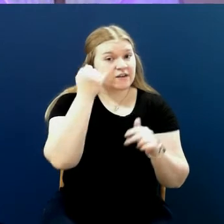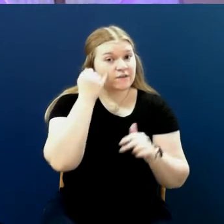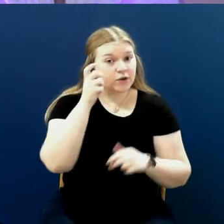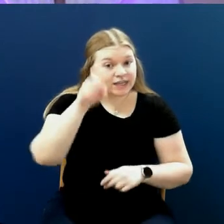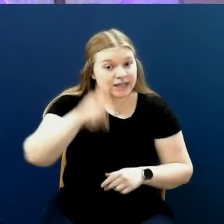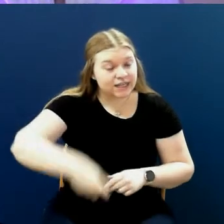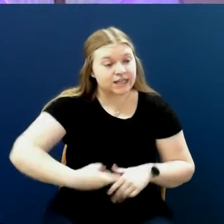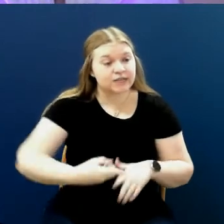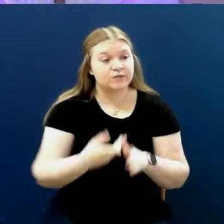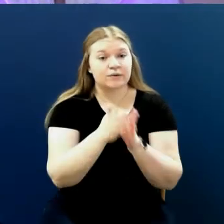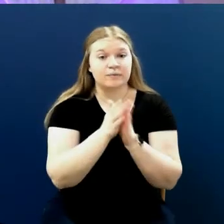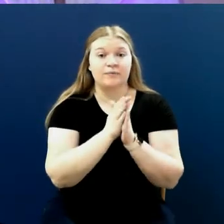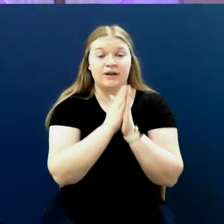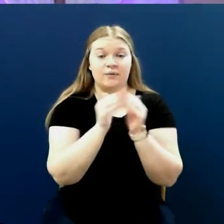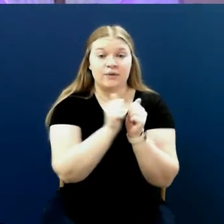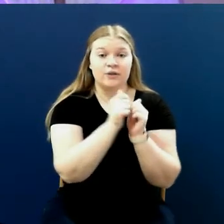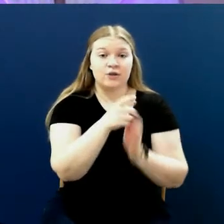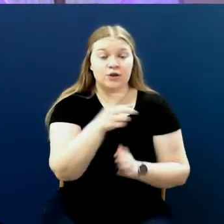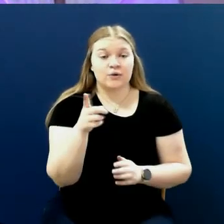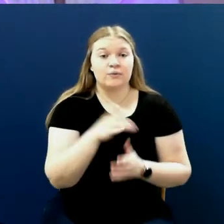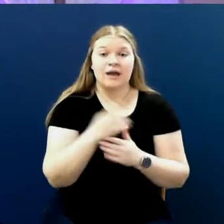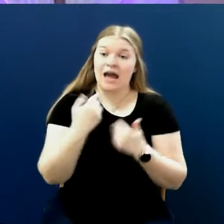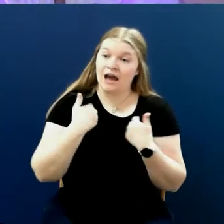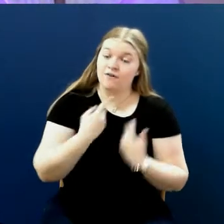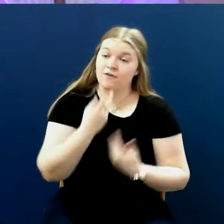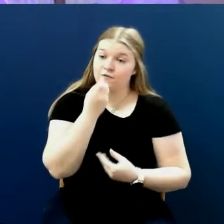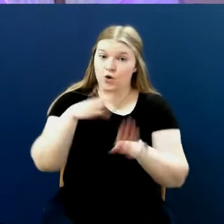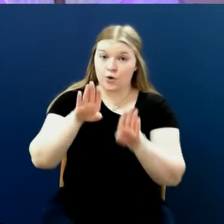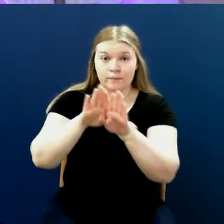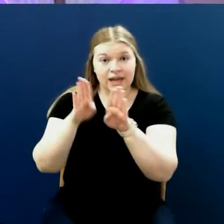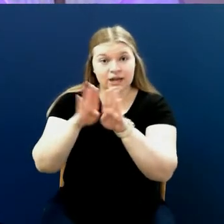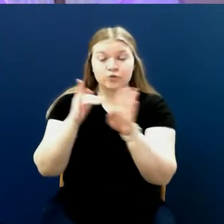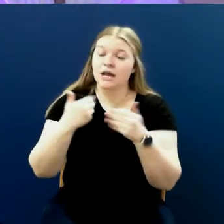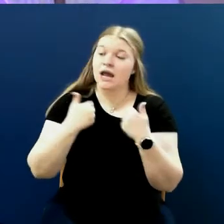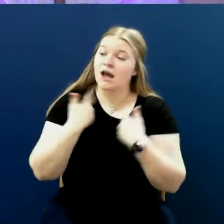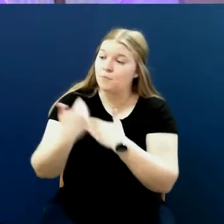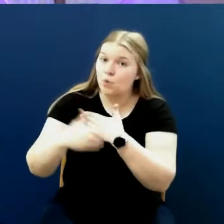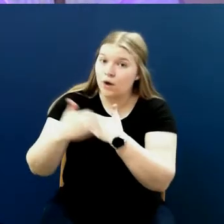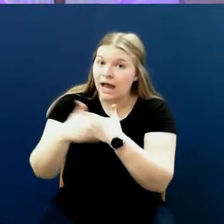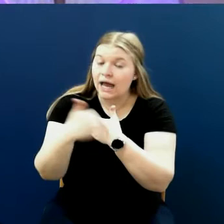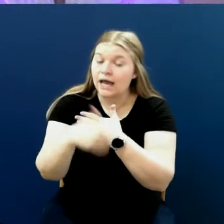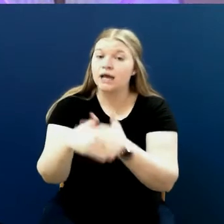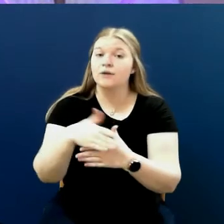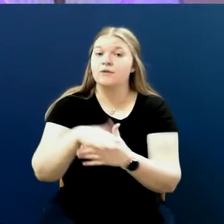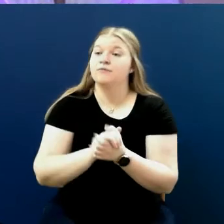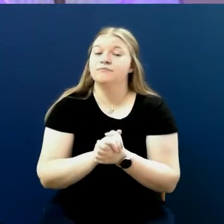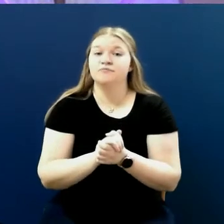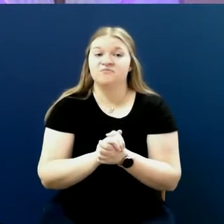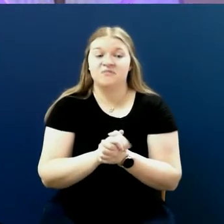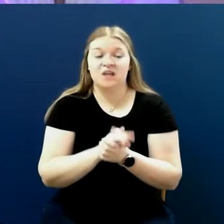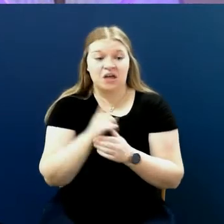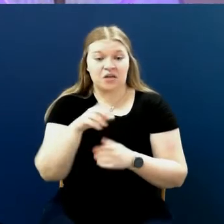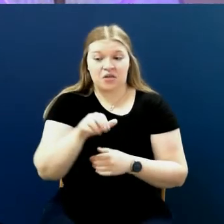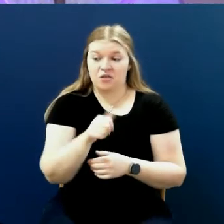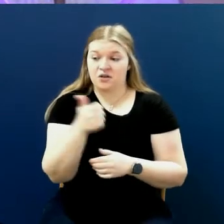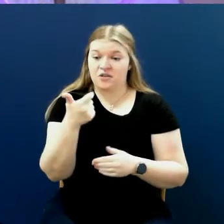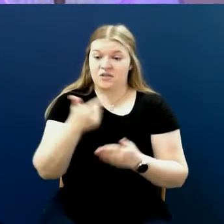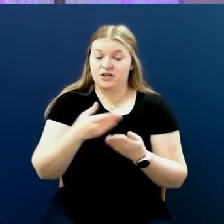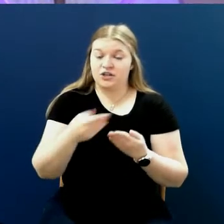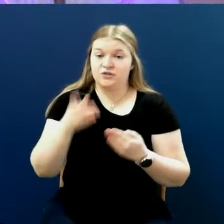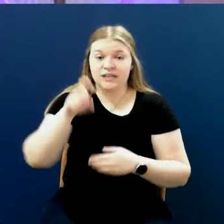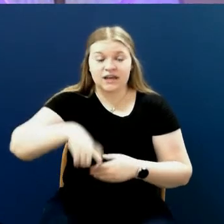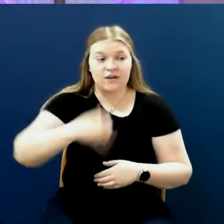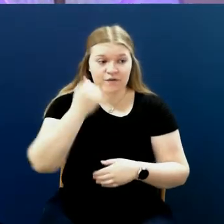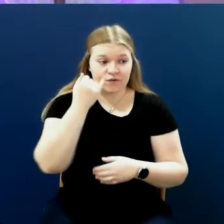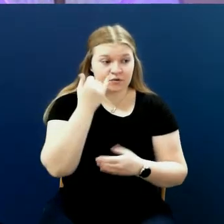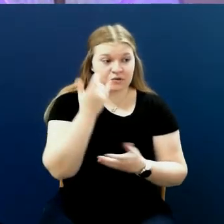pray with you for those needs. We have a food pantry. We got the bread. If there's other things that you need, if you need somebody to